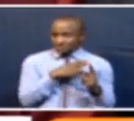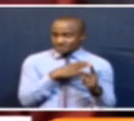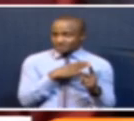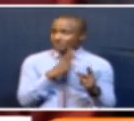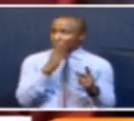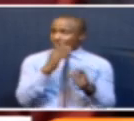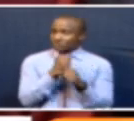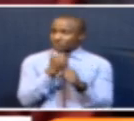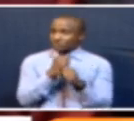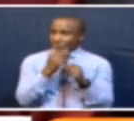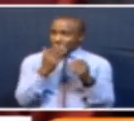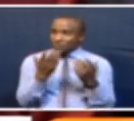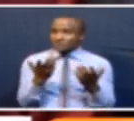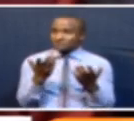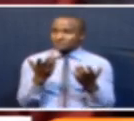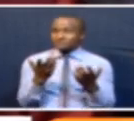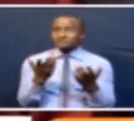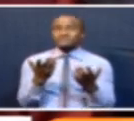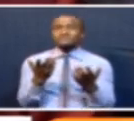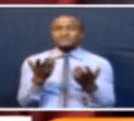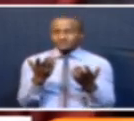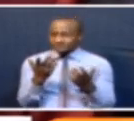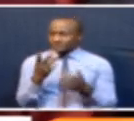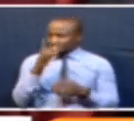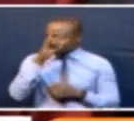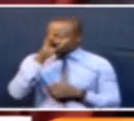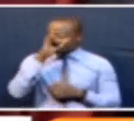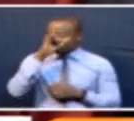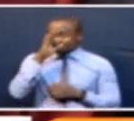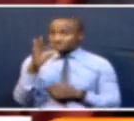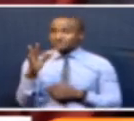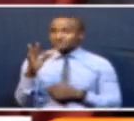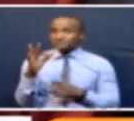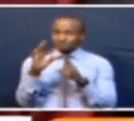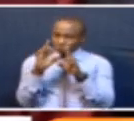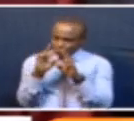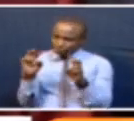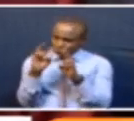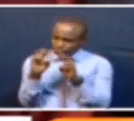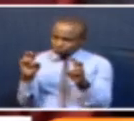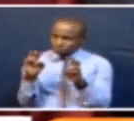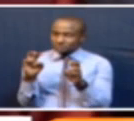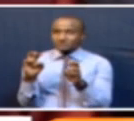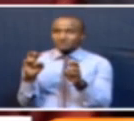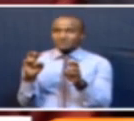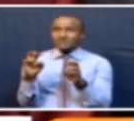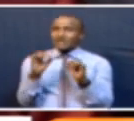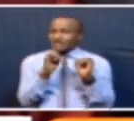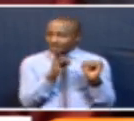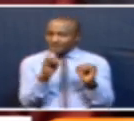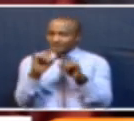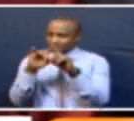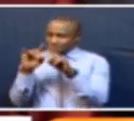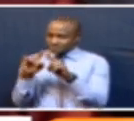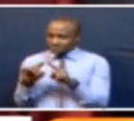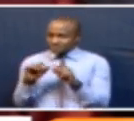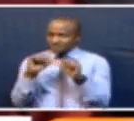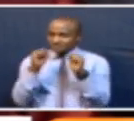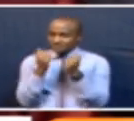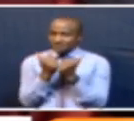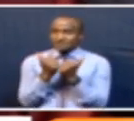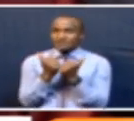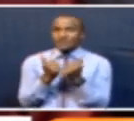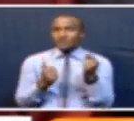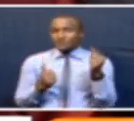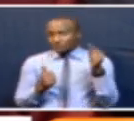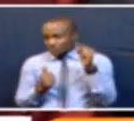really get down more thoroughly, also make sure that they have invited the different agencies to come to the come in